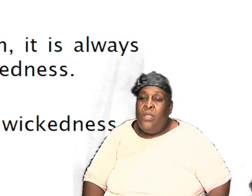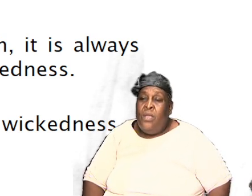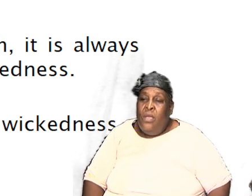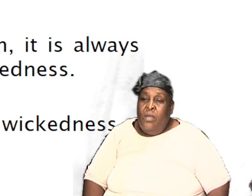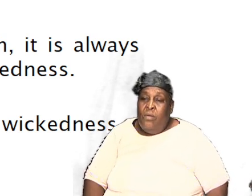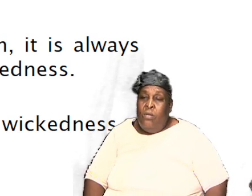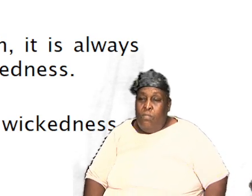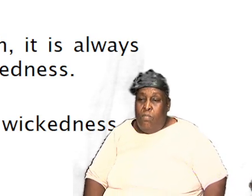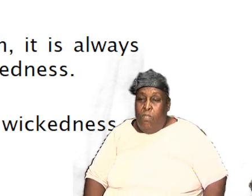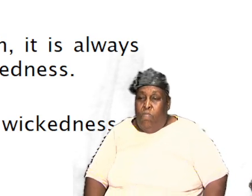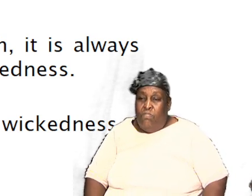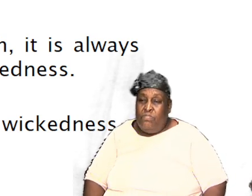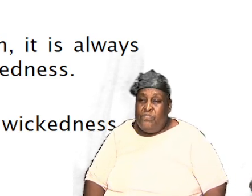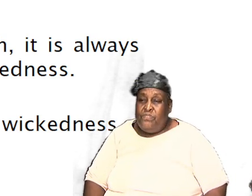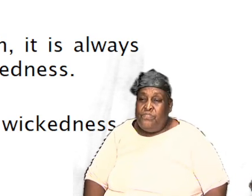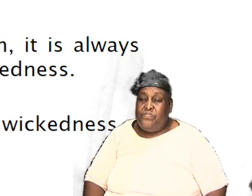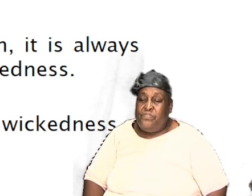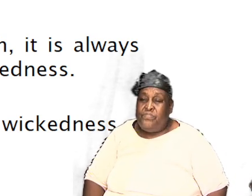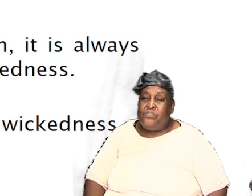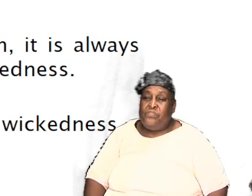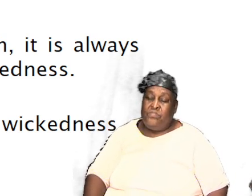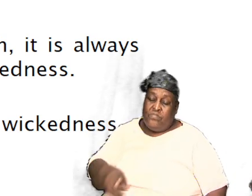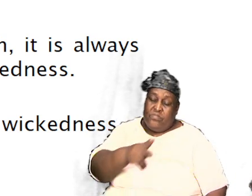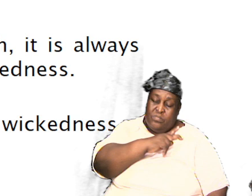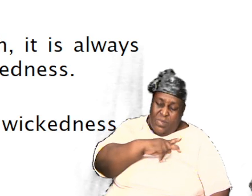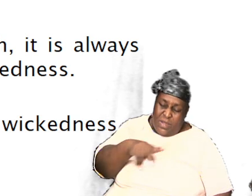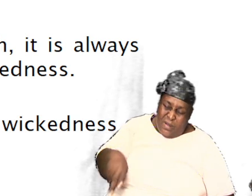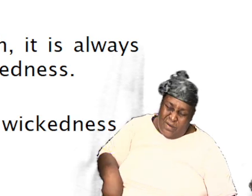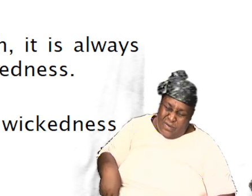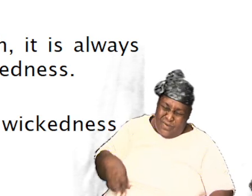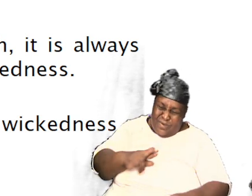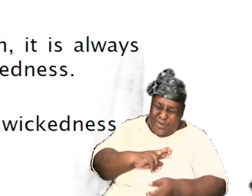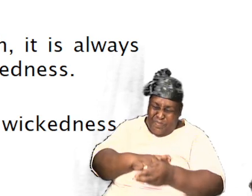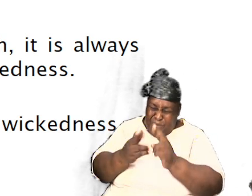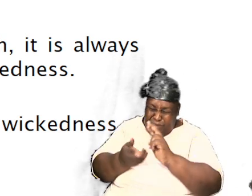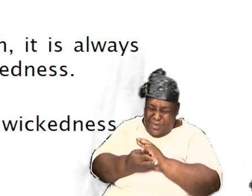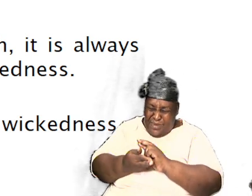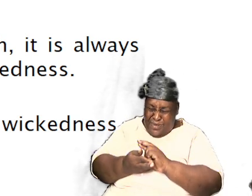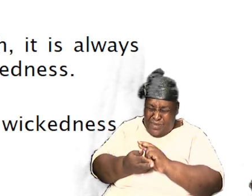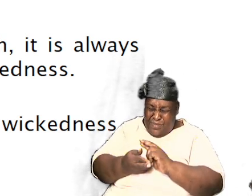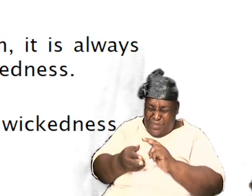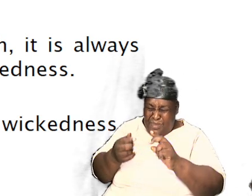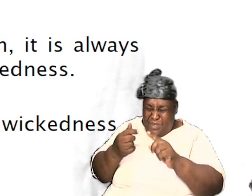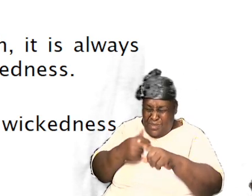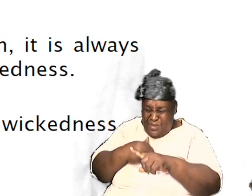The Lord said, it repented me that I set up Saul to be king.